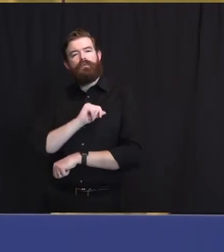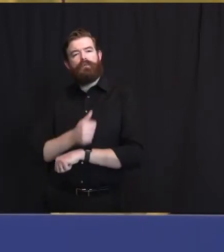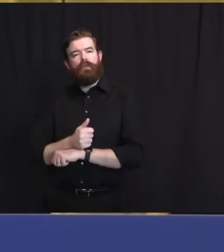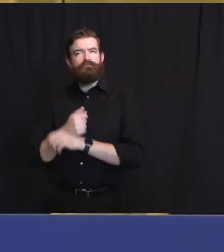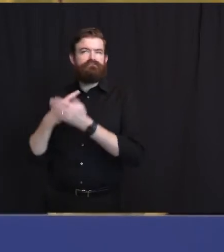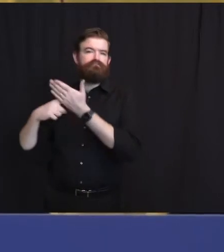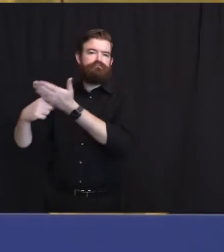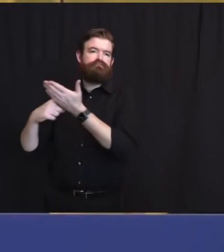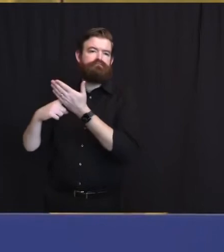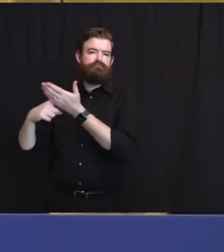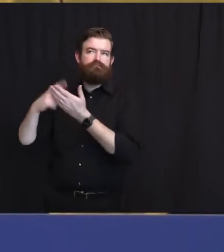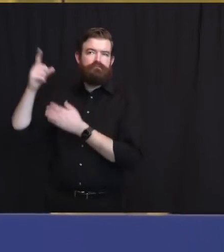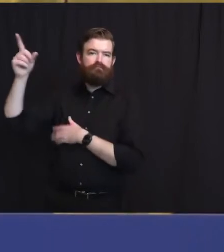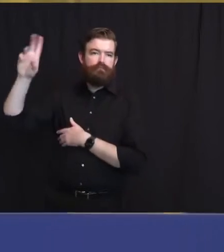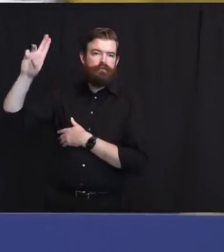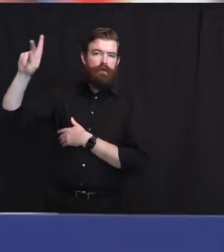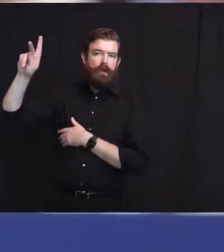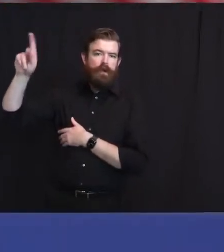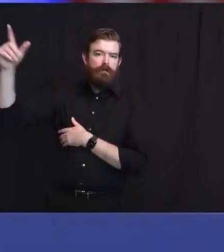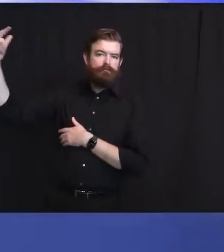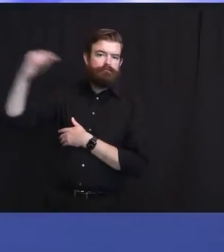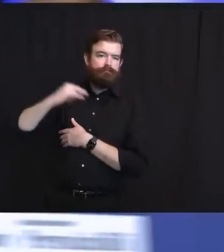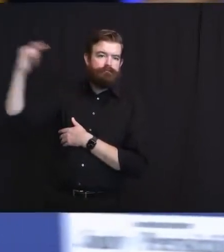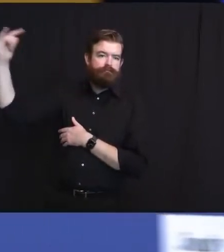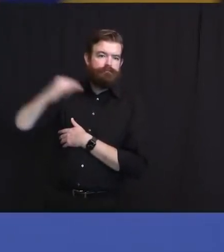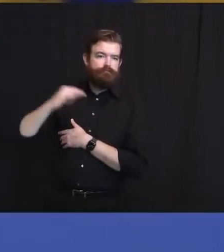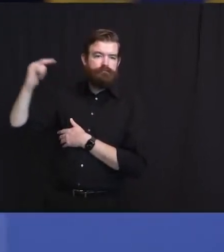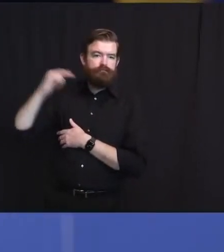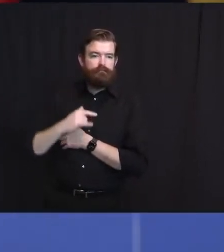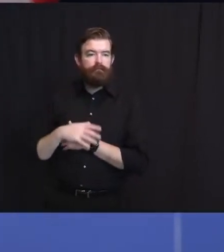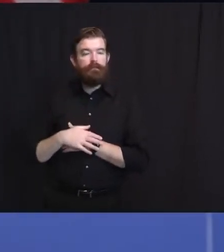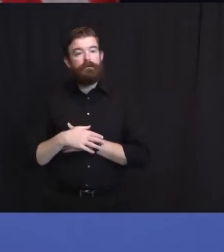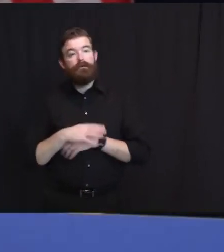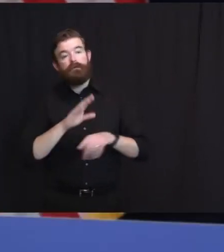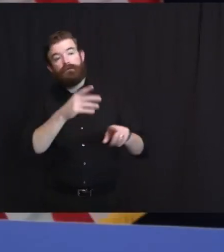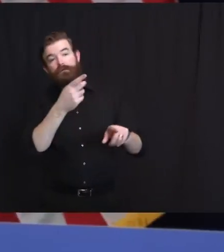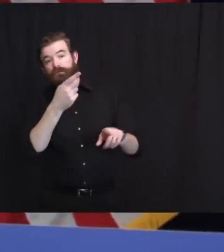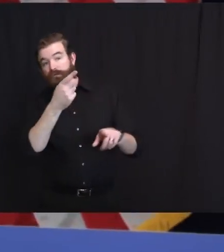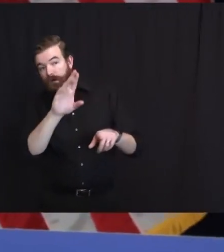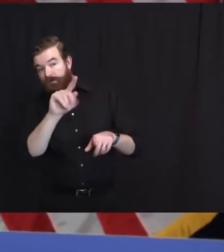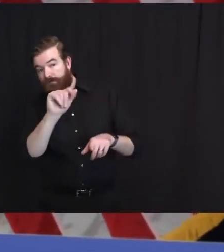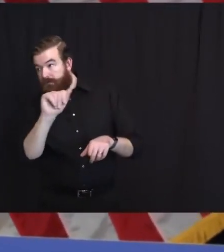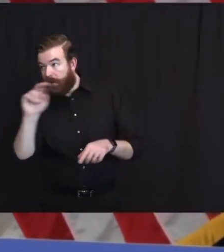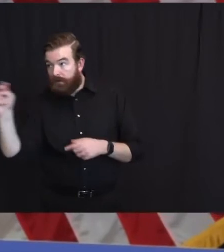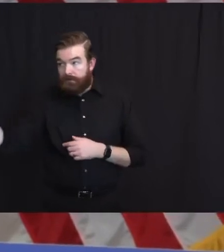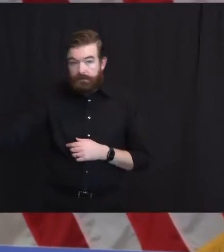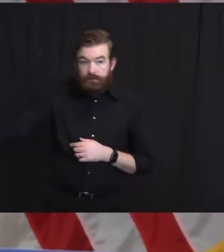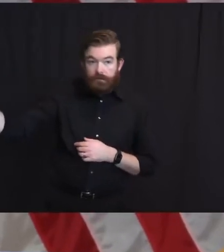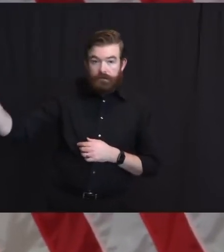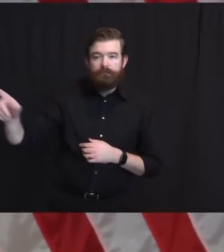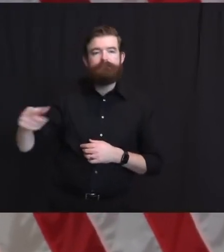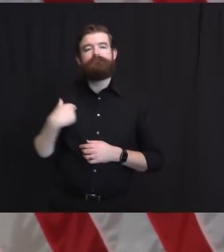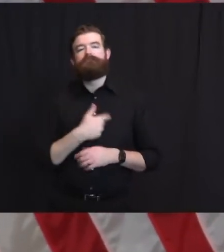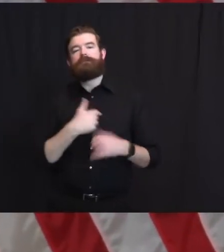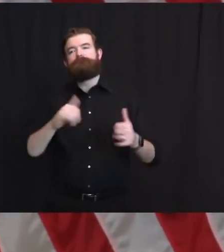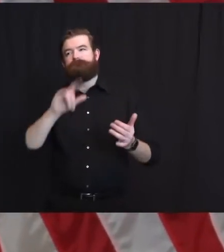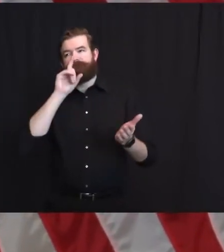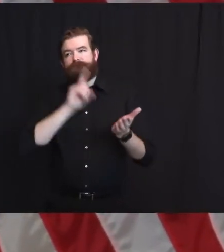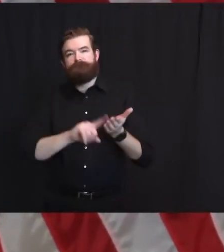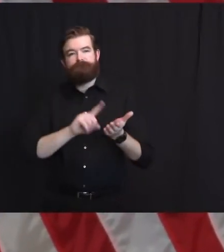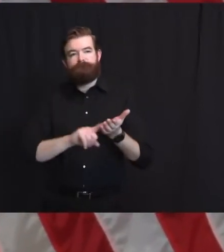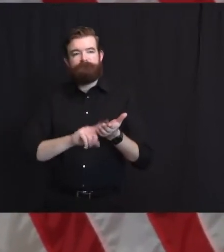Tina, anything you want to add to that? I think right now we're still in the process of trying to understand what's going on with this new